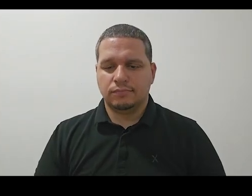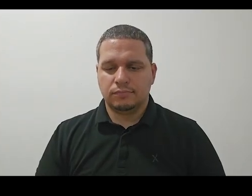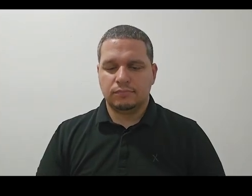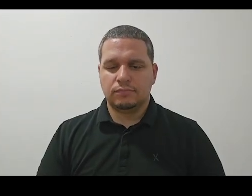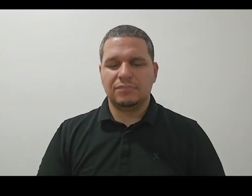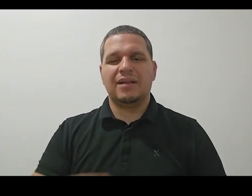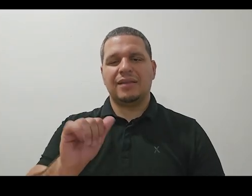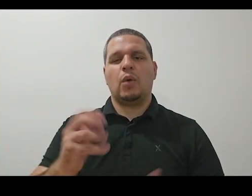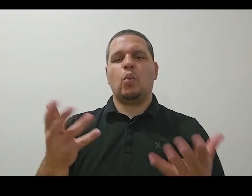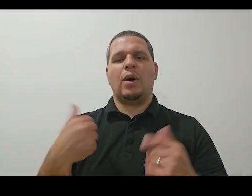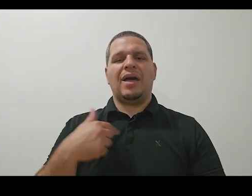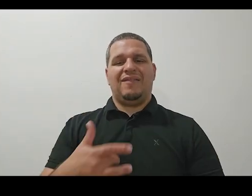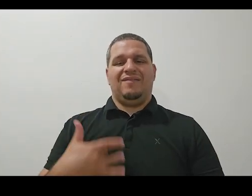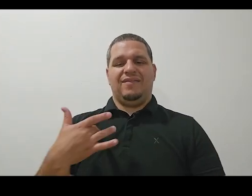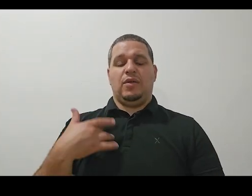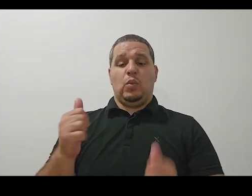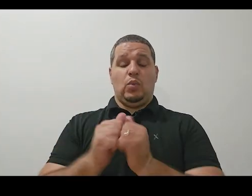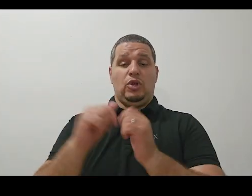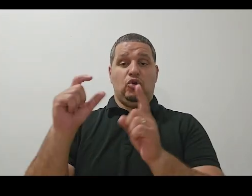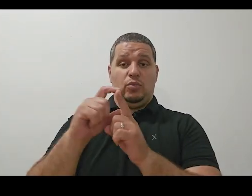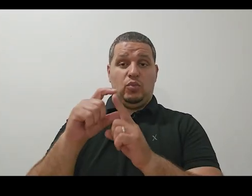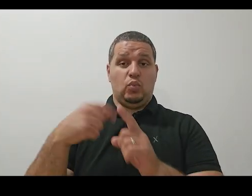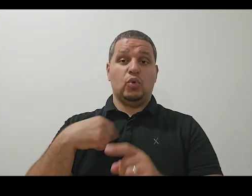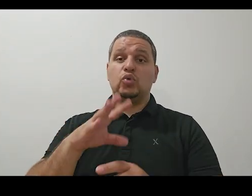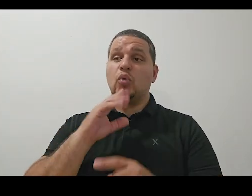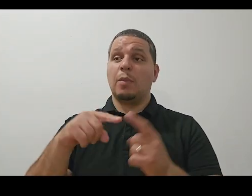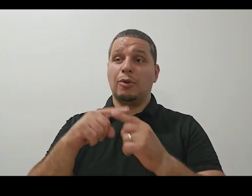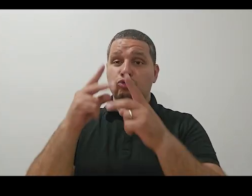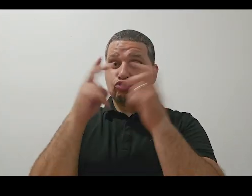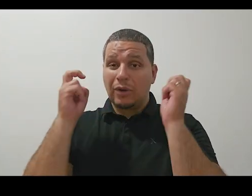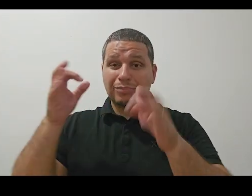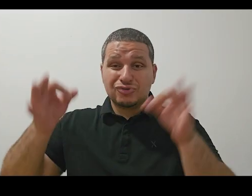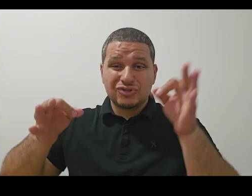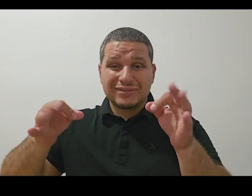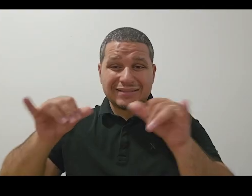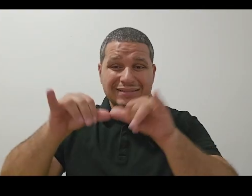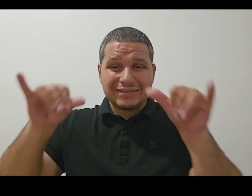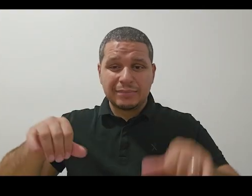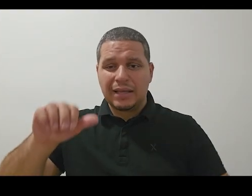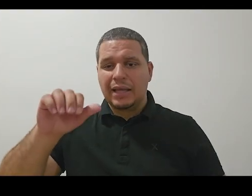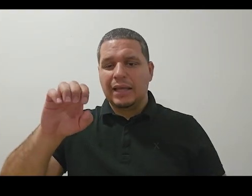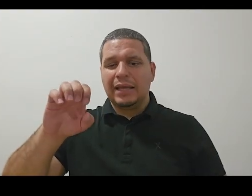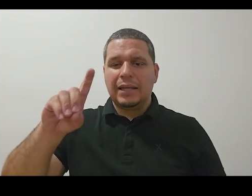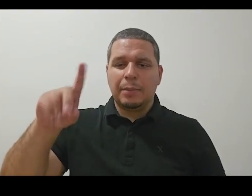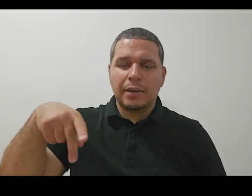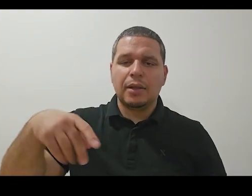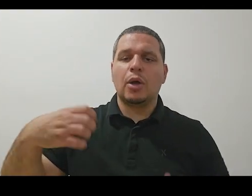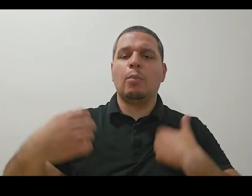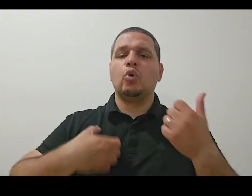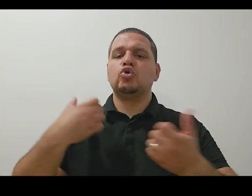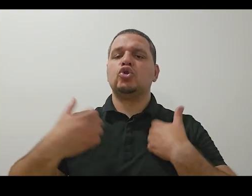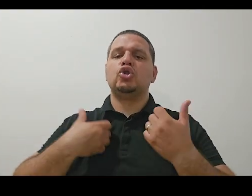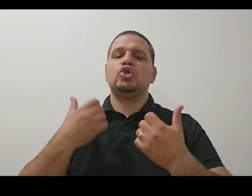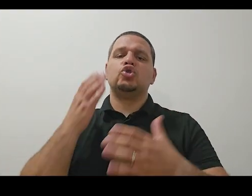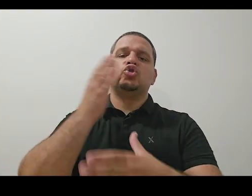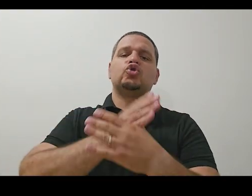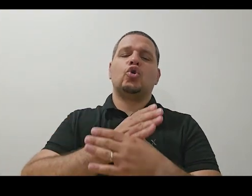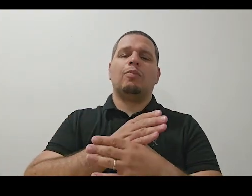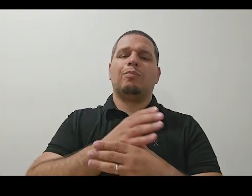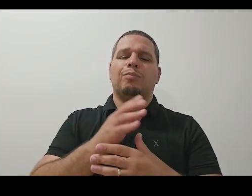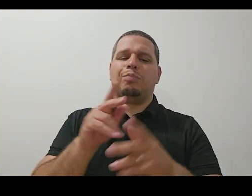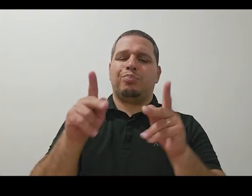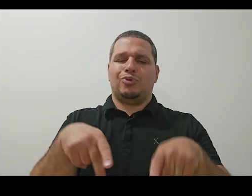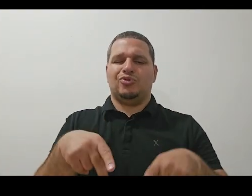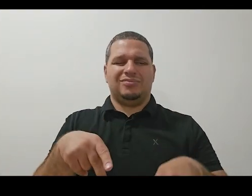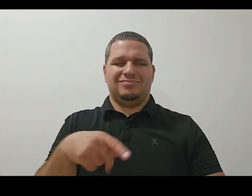language. Absolutely. And this is what I feel about like the terminology when we talk in the criminal justice system, EDP, emotionally disturbed